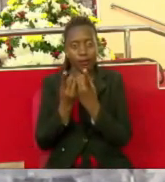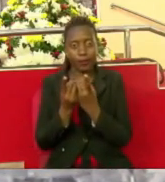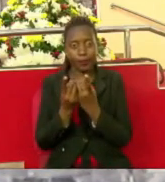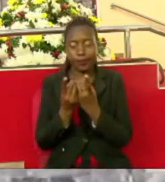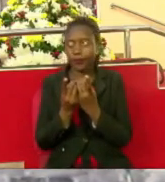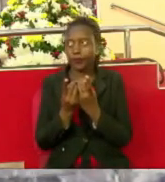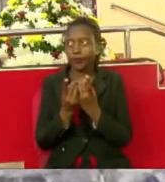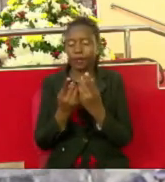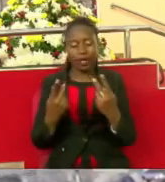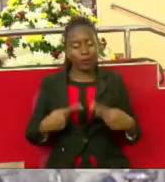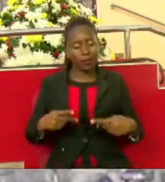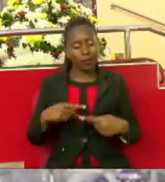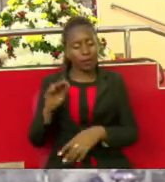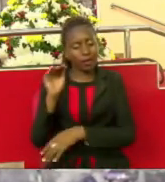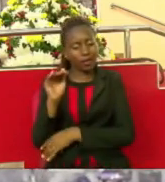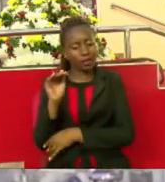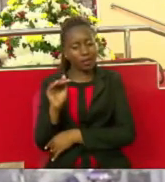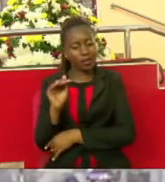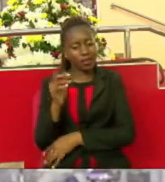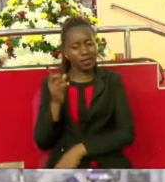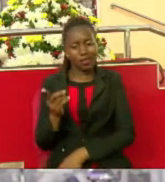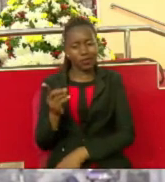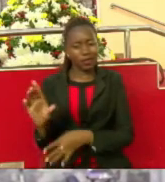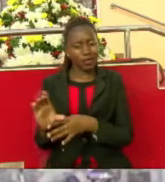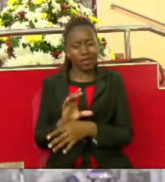People are asking, is that a career?